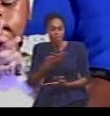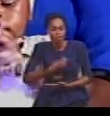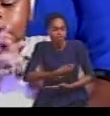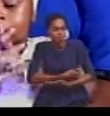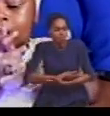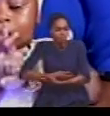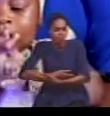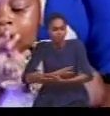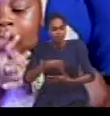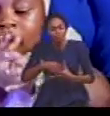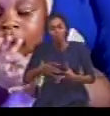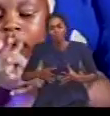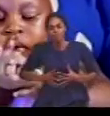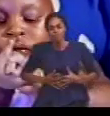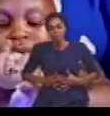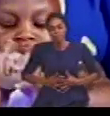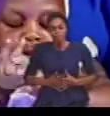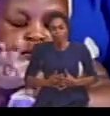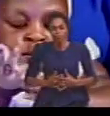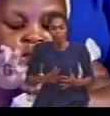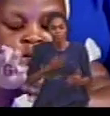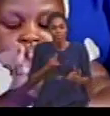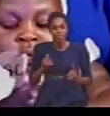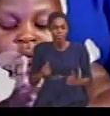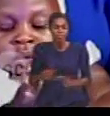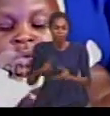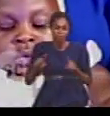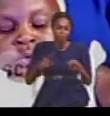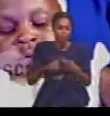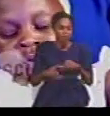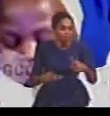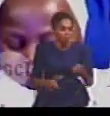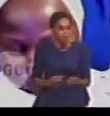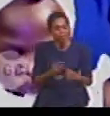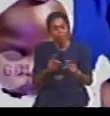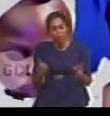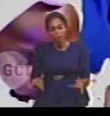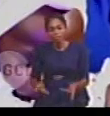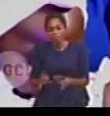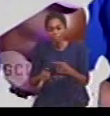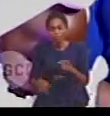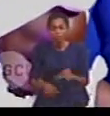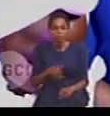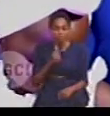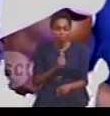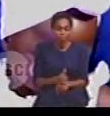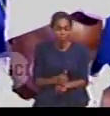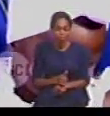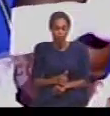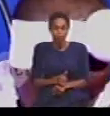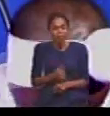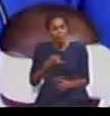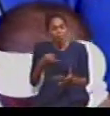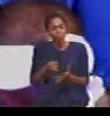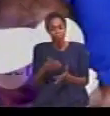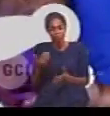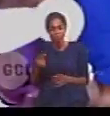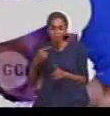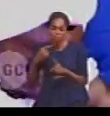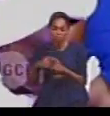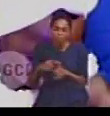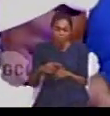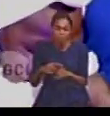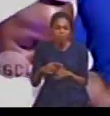said, okay, I told my wife, let's go to another place to confirm. Then we went to another laboratory, it was positive. We went to another place